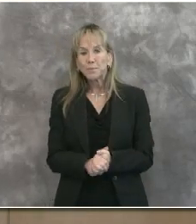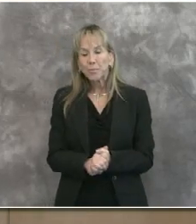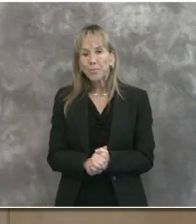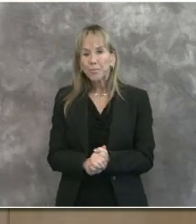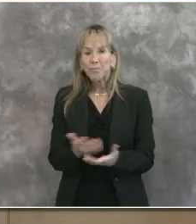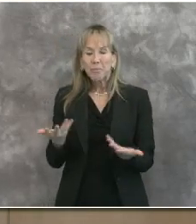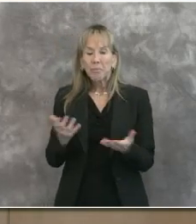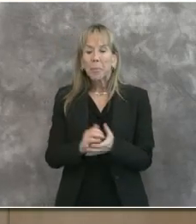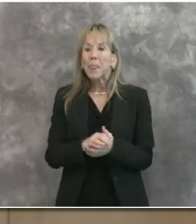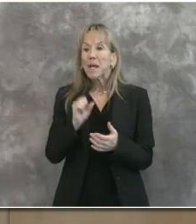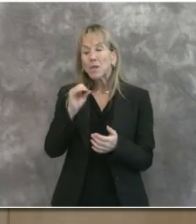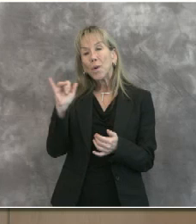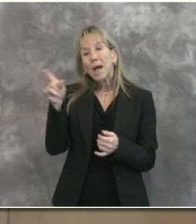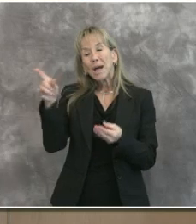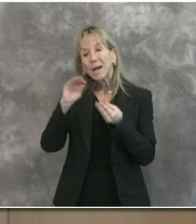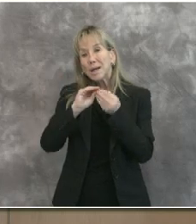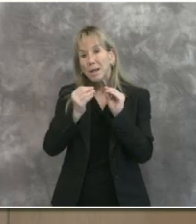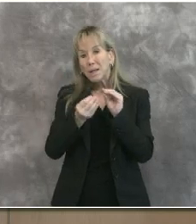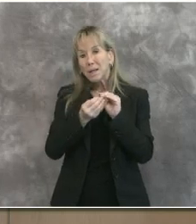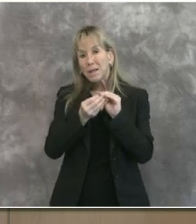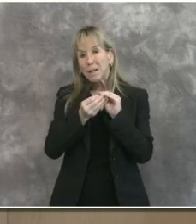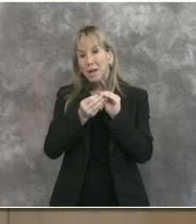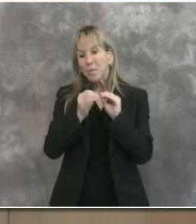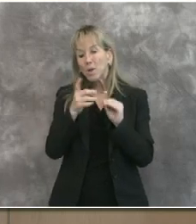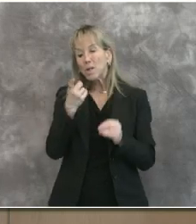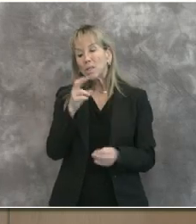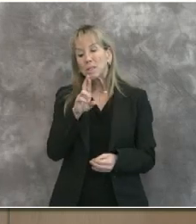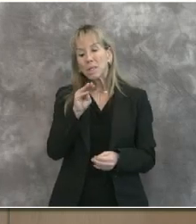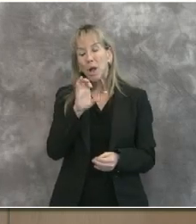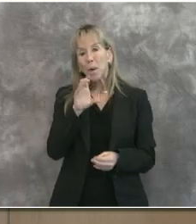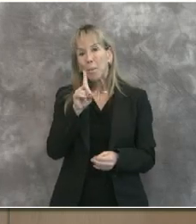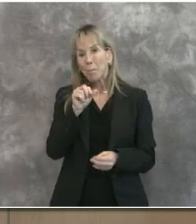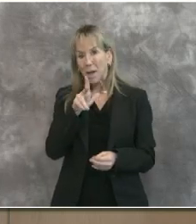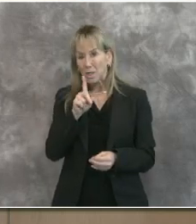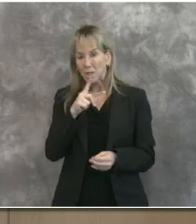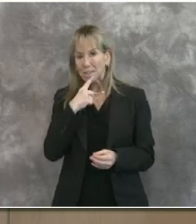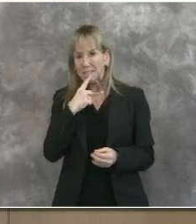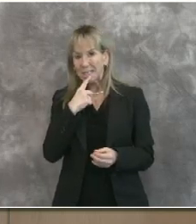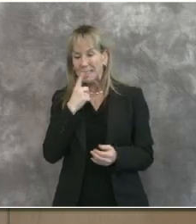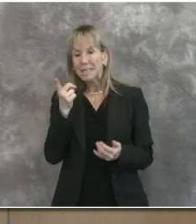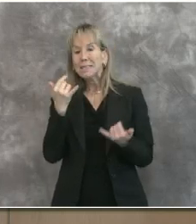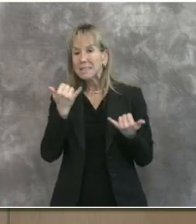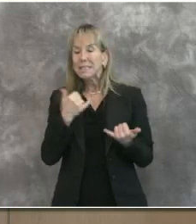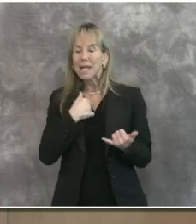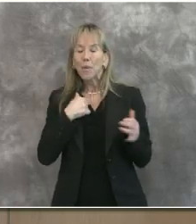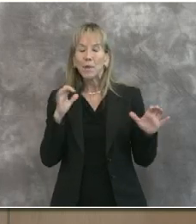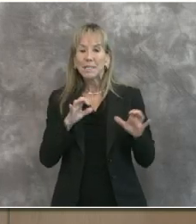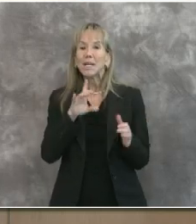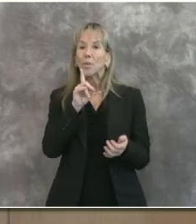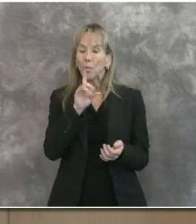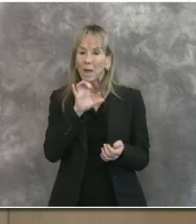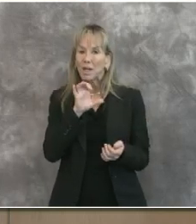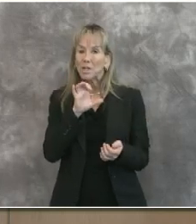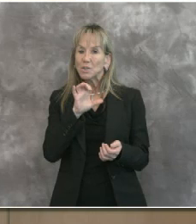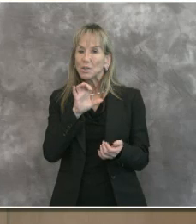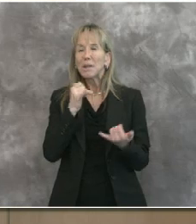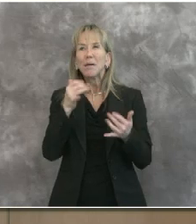Dr. McDonald was referencing is today we did 1,514 tests, brings us to a total